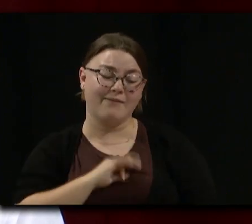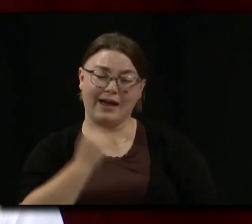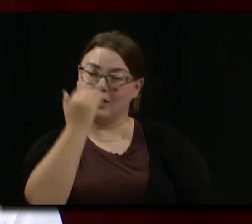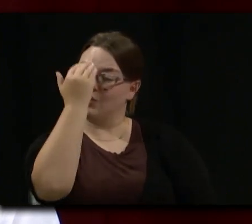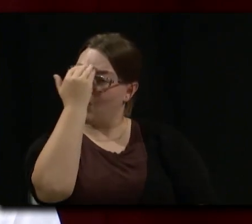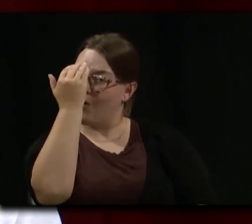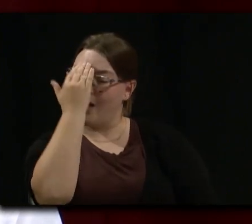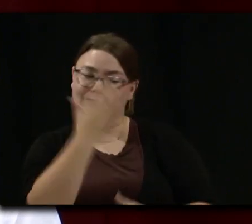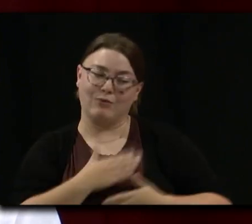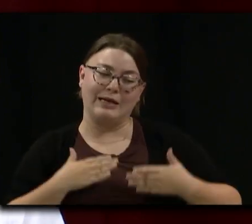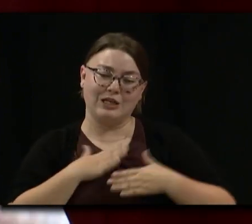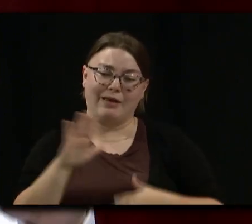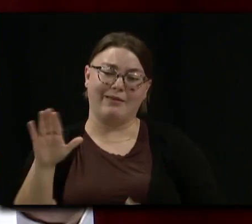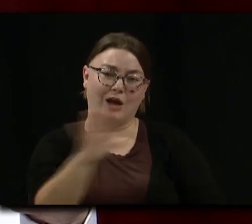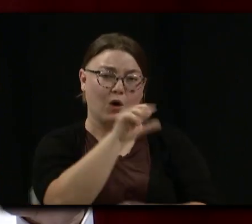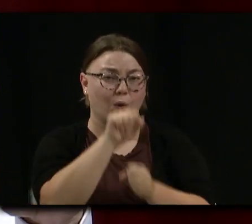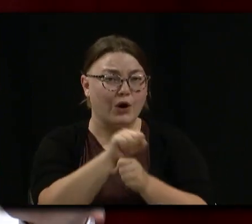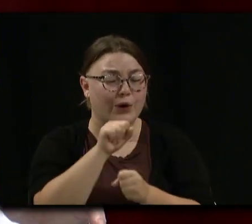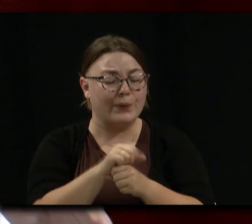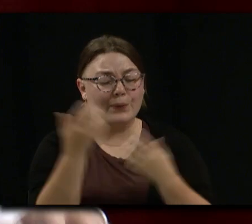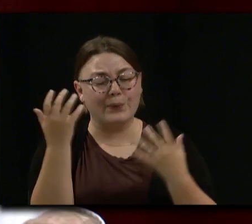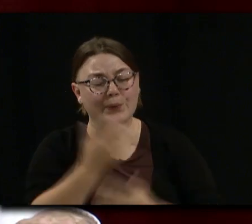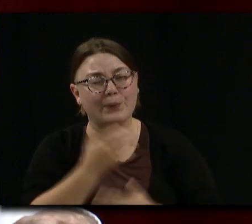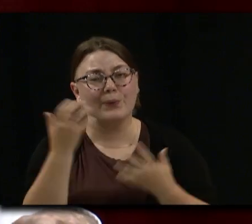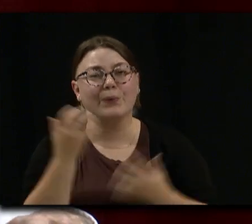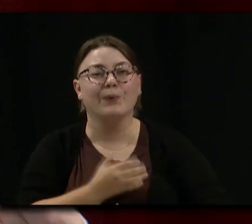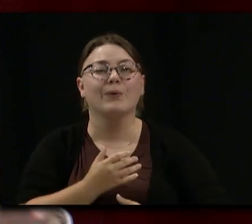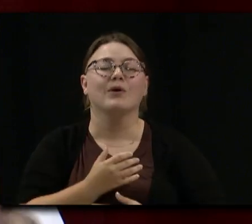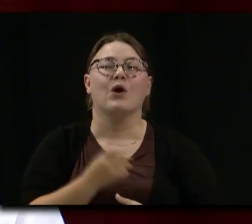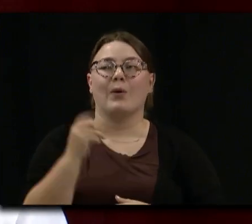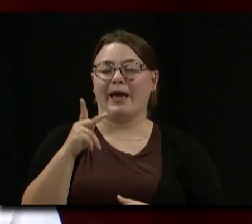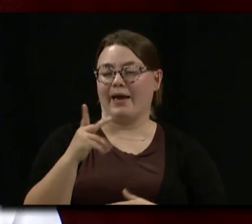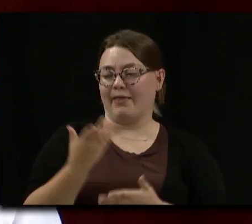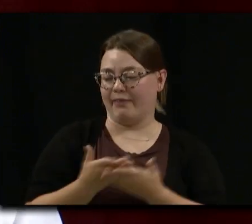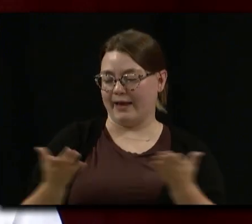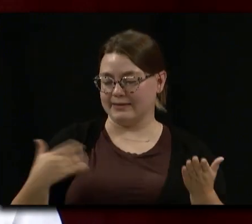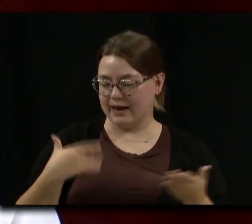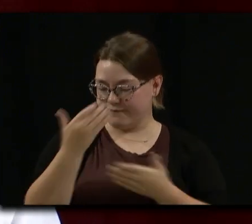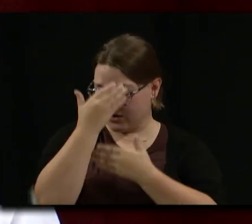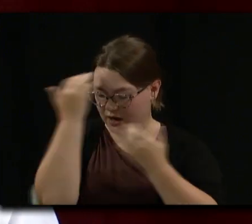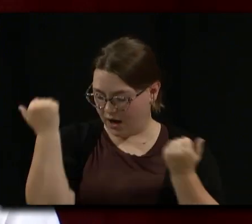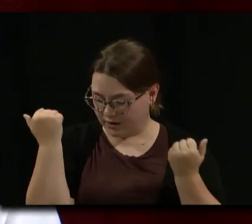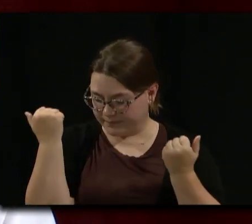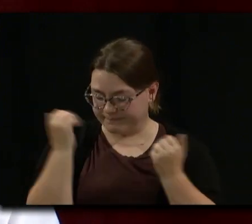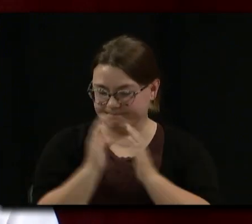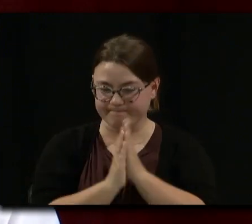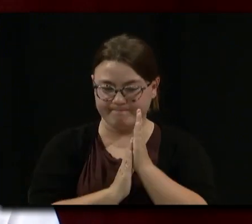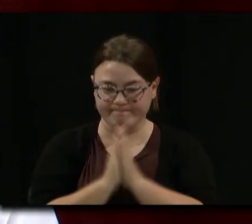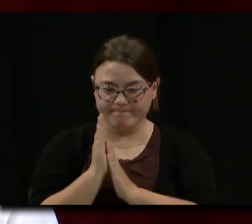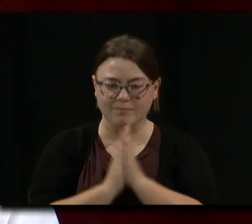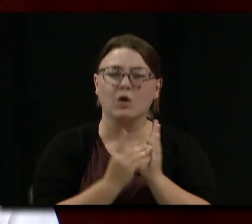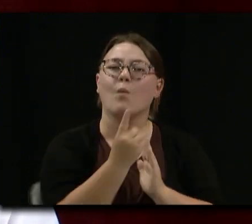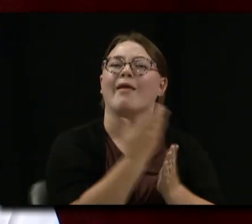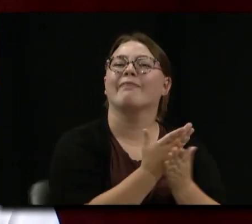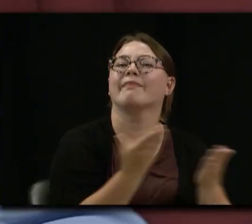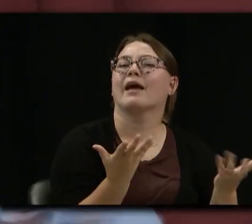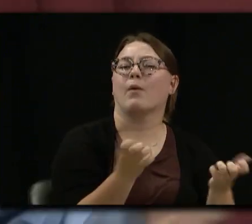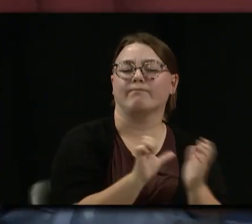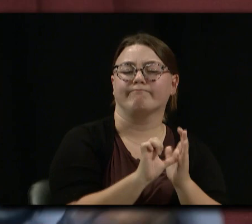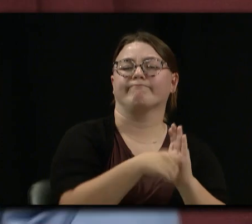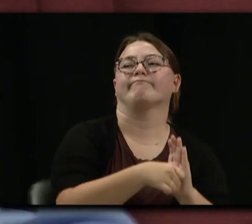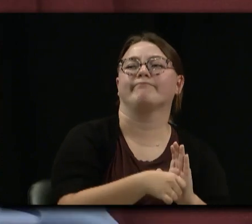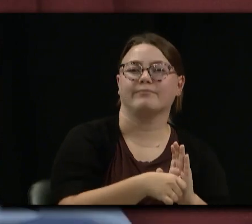that they're doing too. Trying to think of what, if anything, I've forgotten to ask. Is there anything else that we should Just talk one about? thing as we were